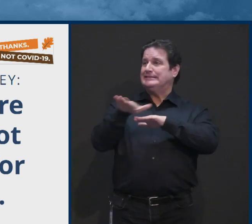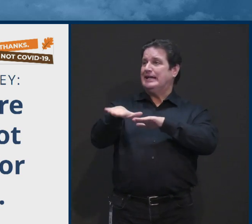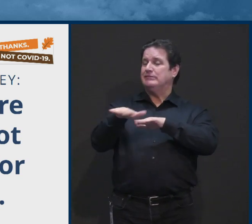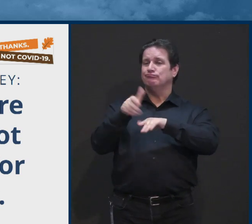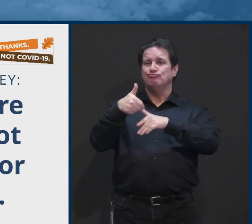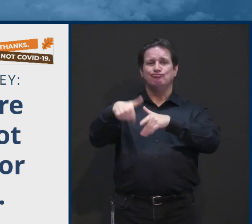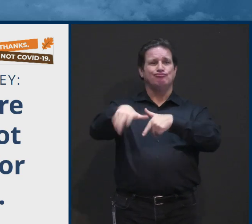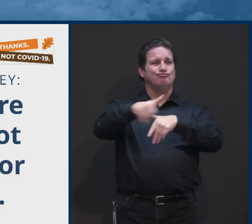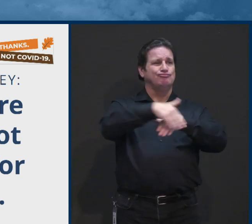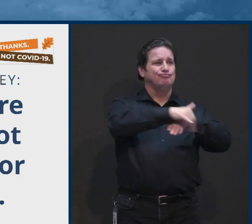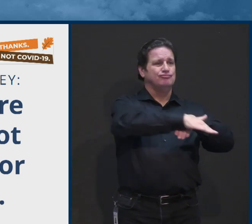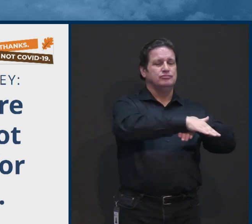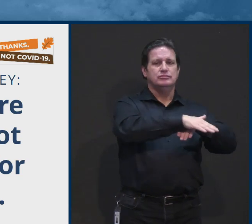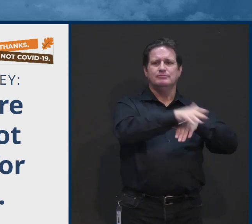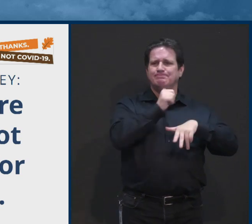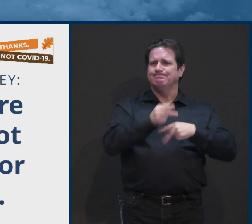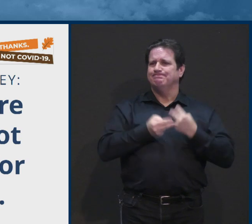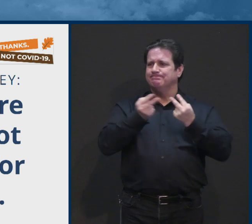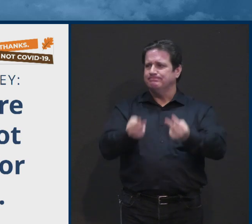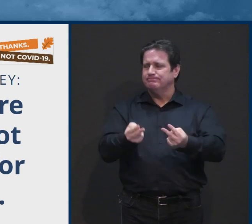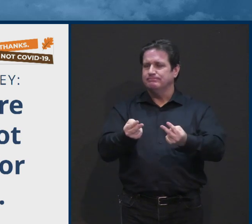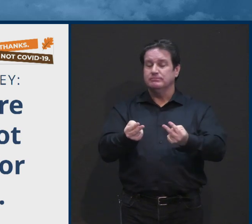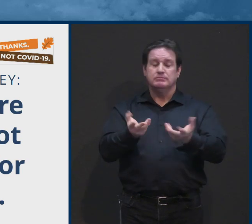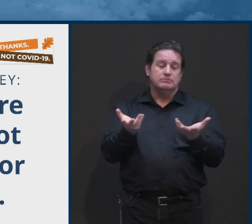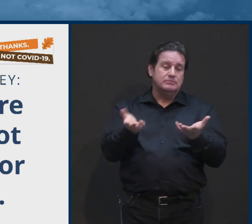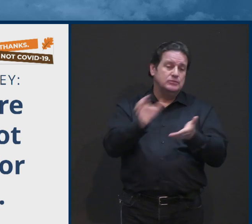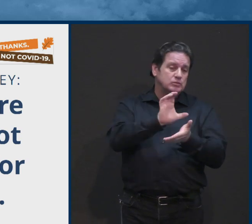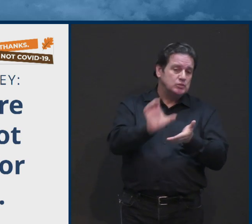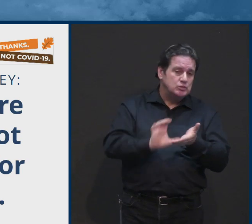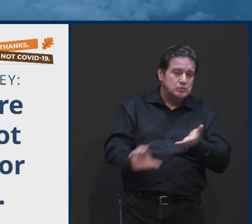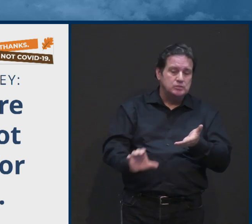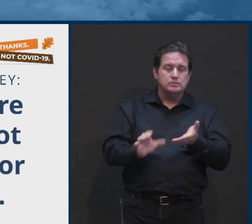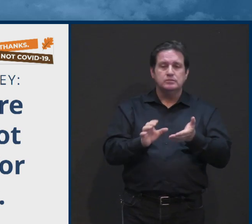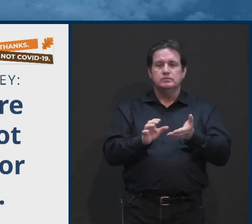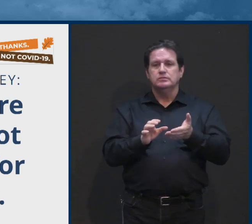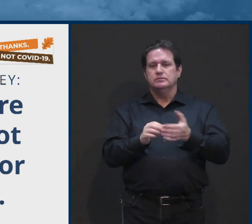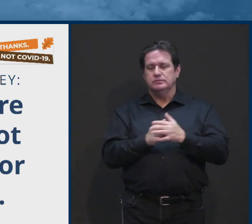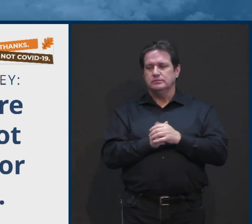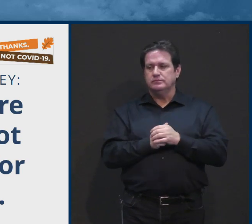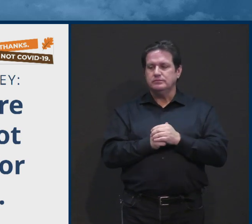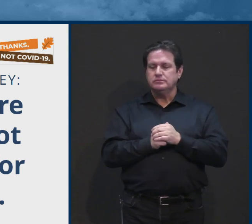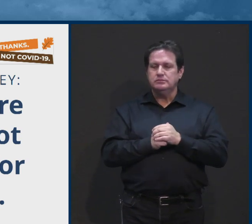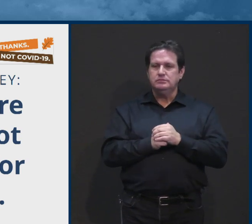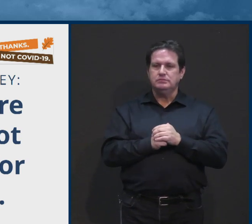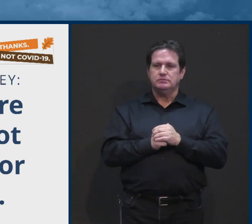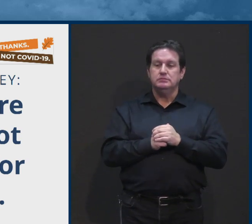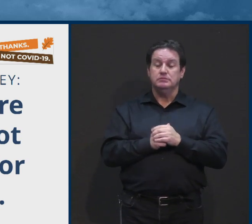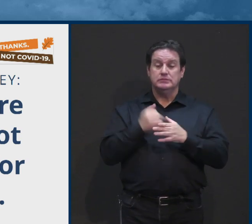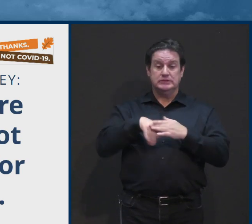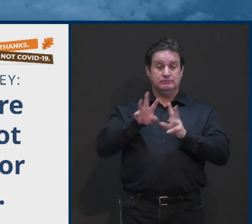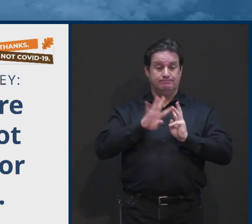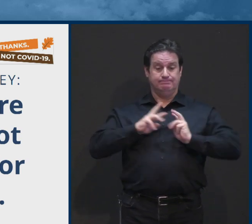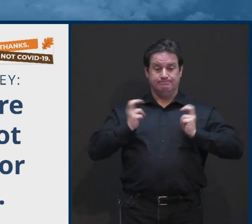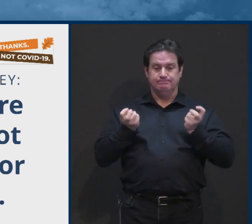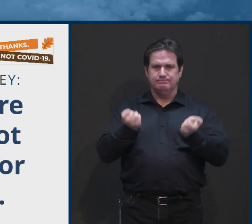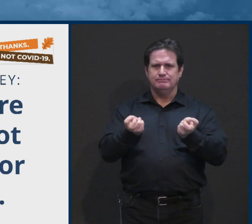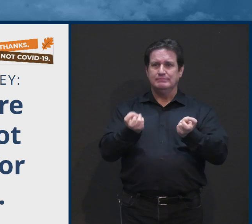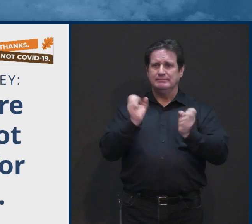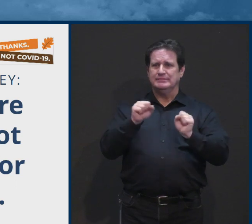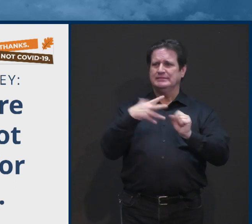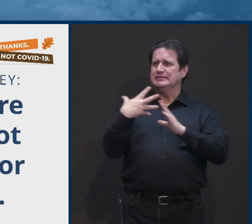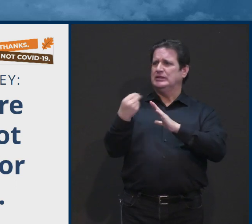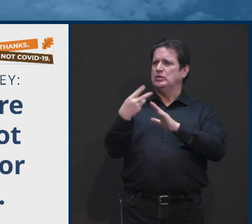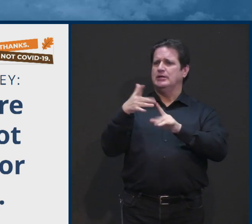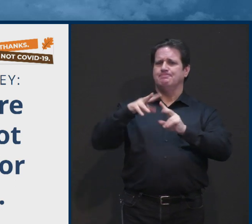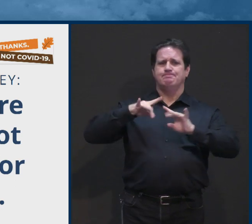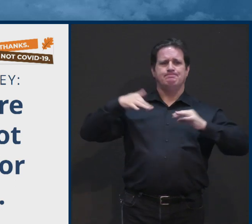around and visit via Zoom or not be in person. And certainly when you're there, be outside if you can. I